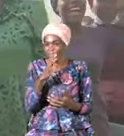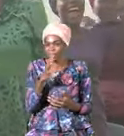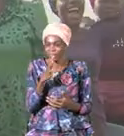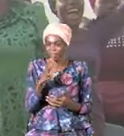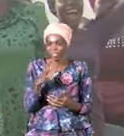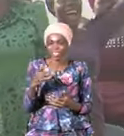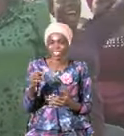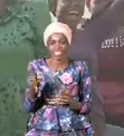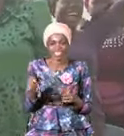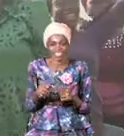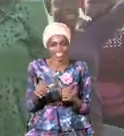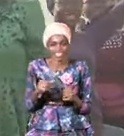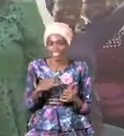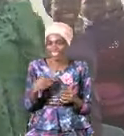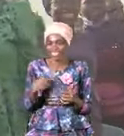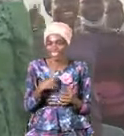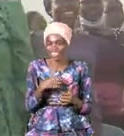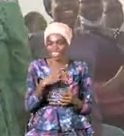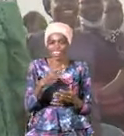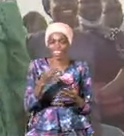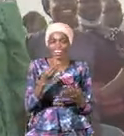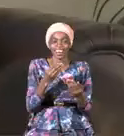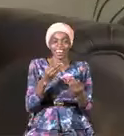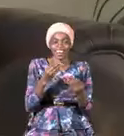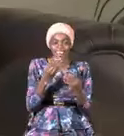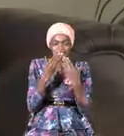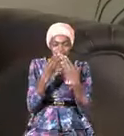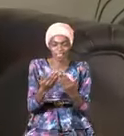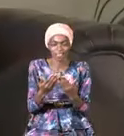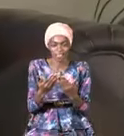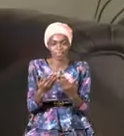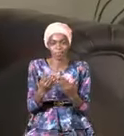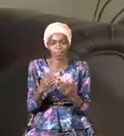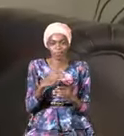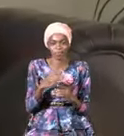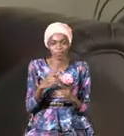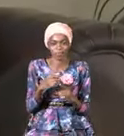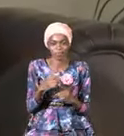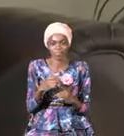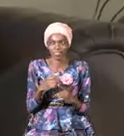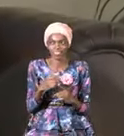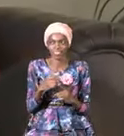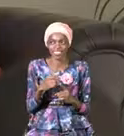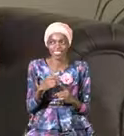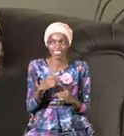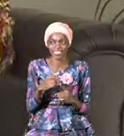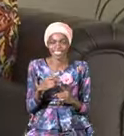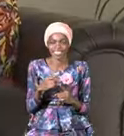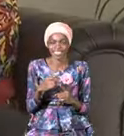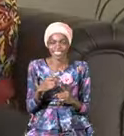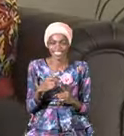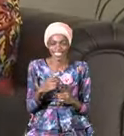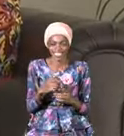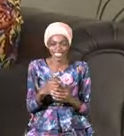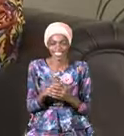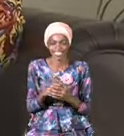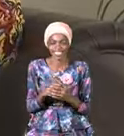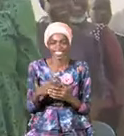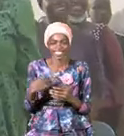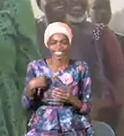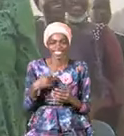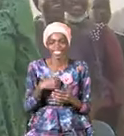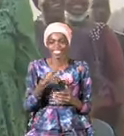Yes. And when we want to celebrate our own thing, we say Bosa. But you are not going to say Bosa. Is that okay? You are going to still